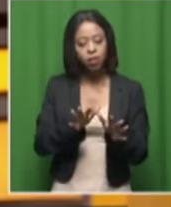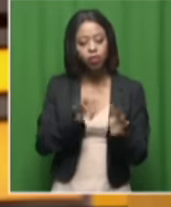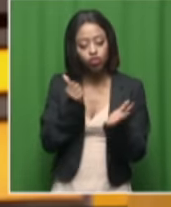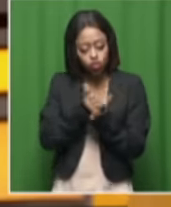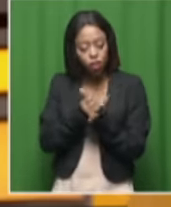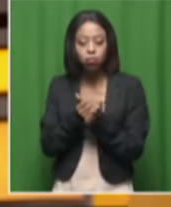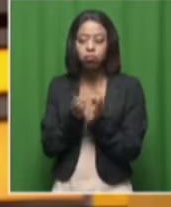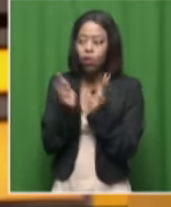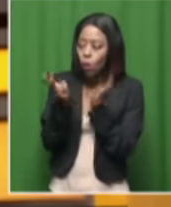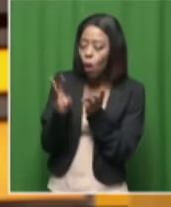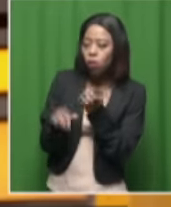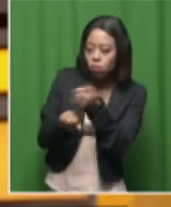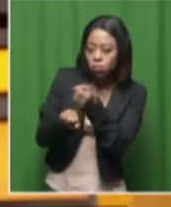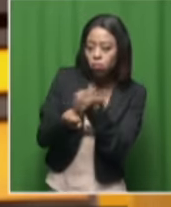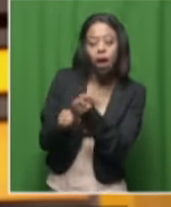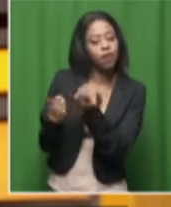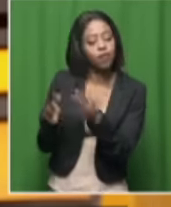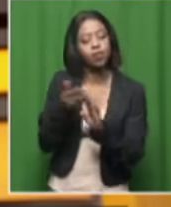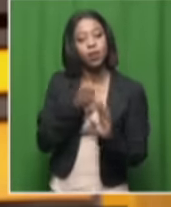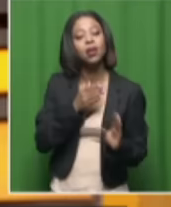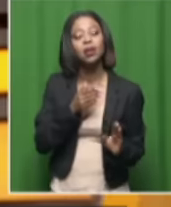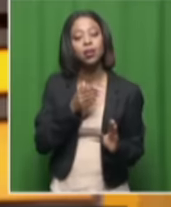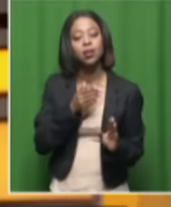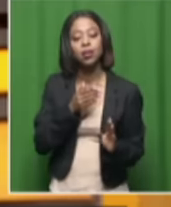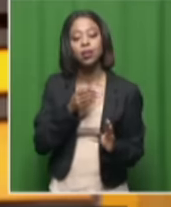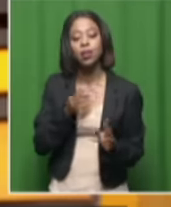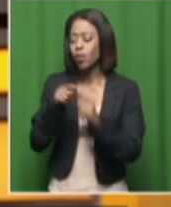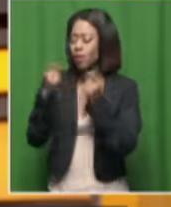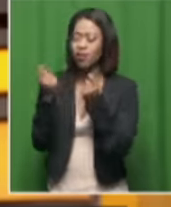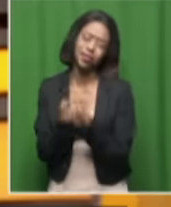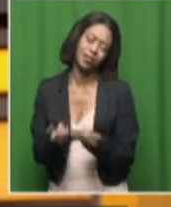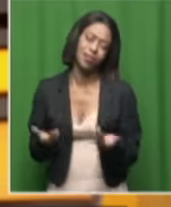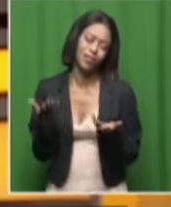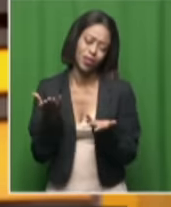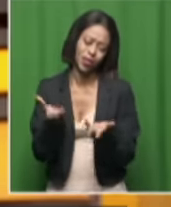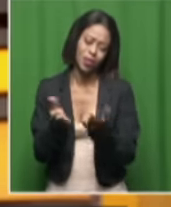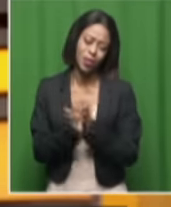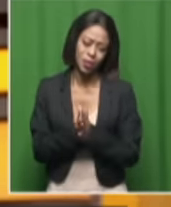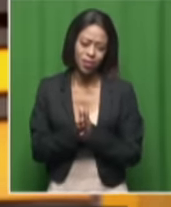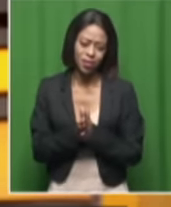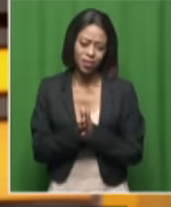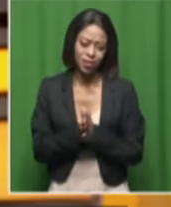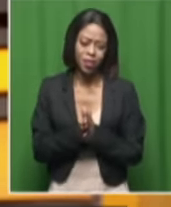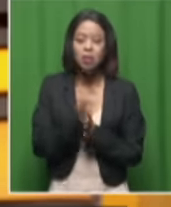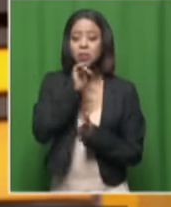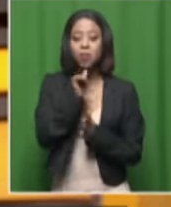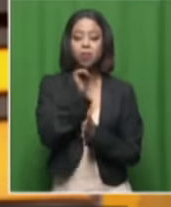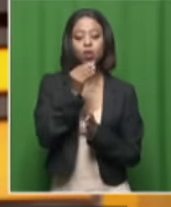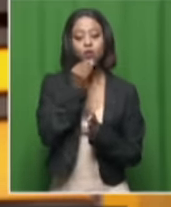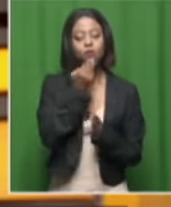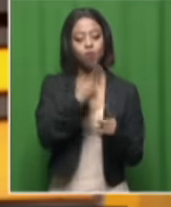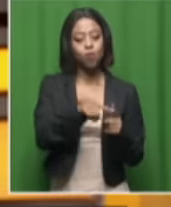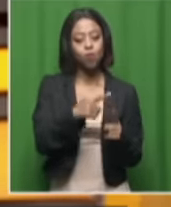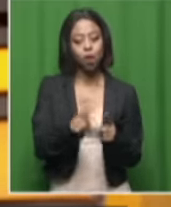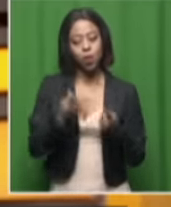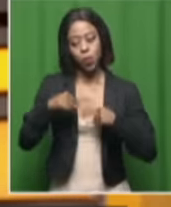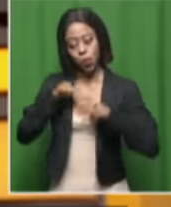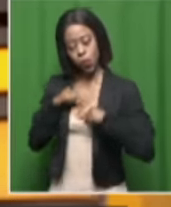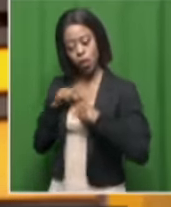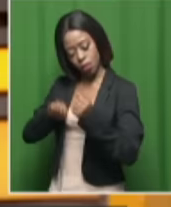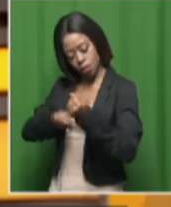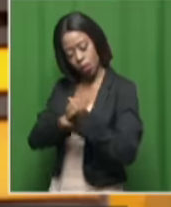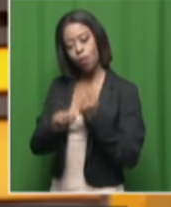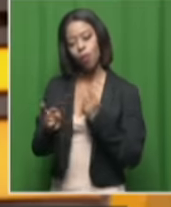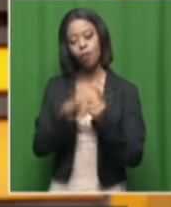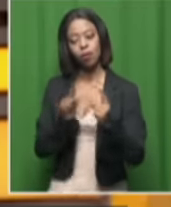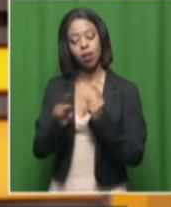watch. I've been supporting them, you know. And we are a team, you know. Whoever is playing at that moment, we just have to support each other,